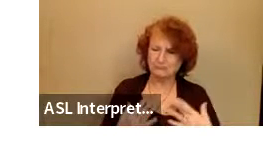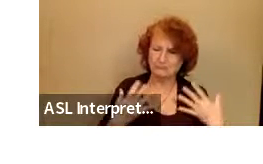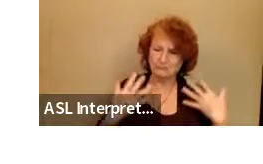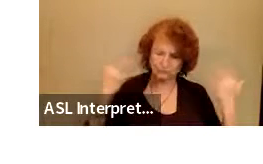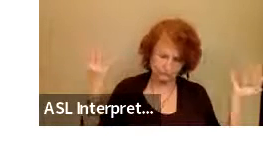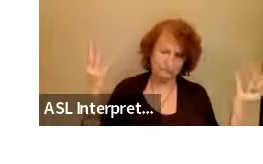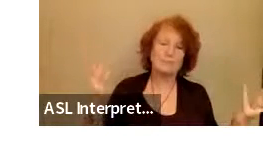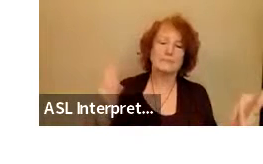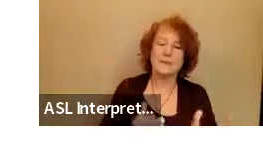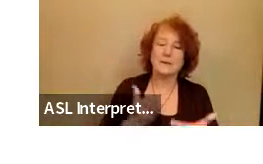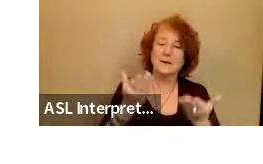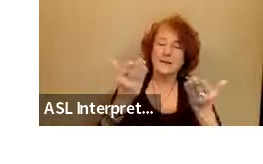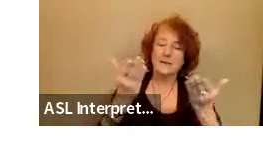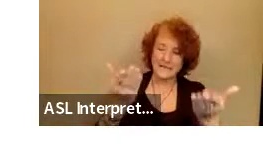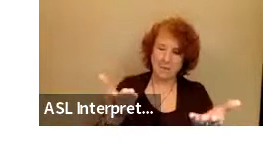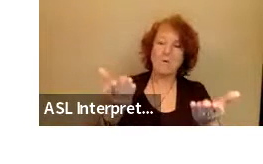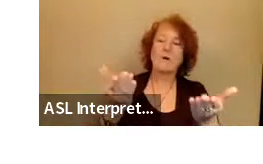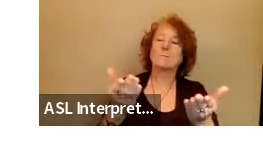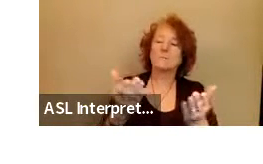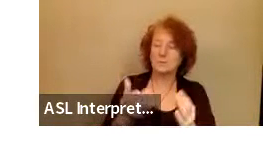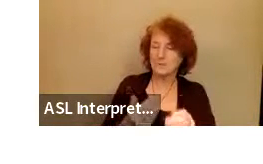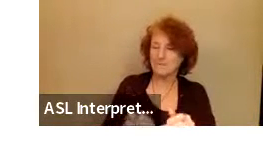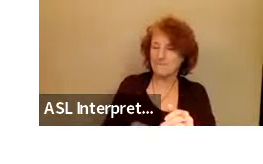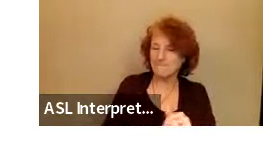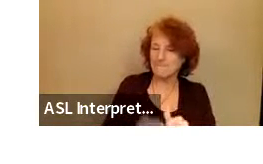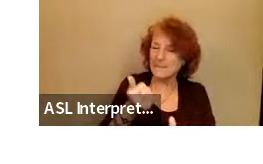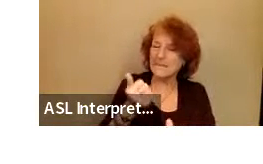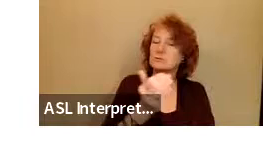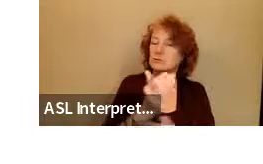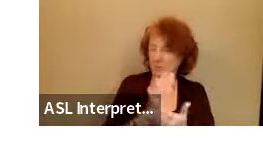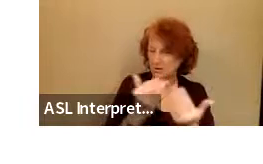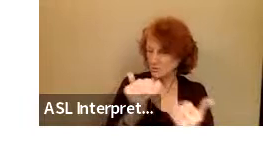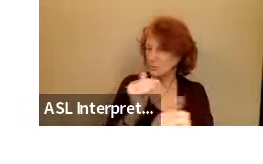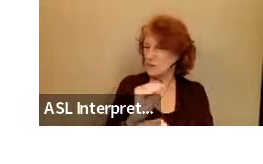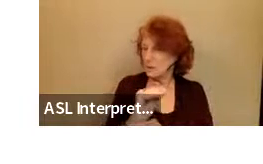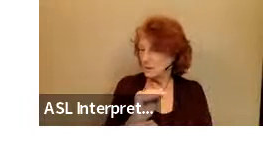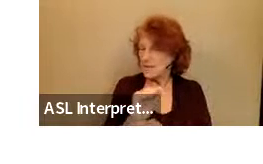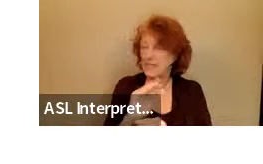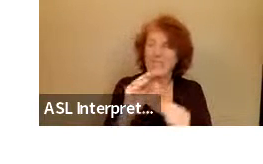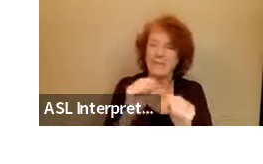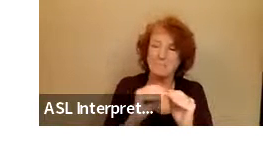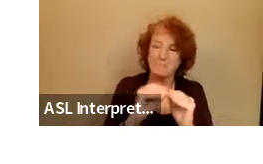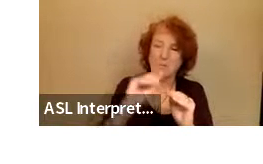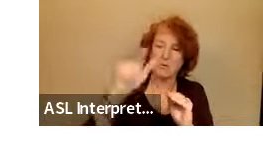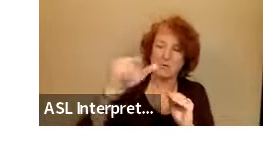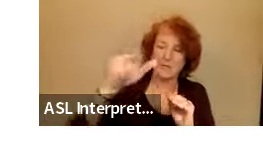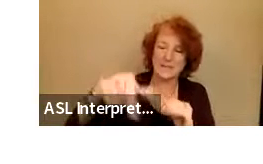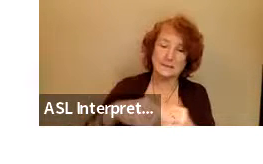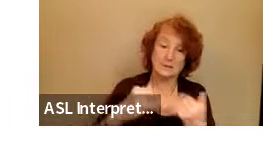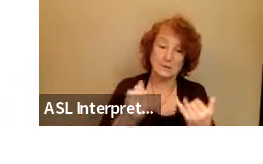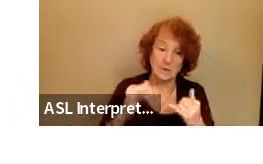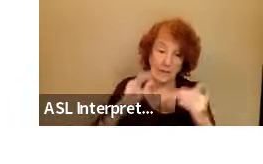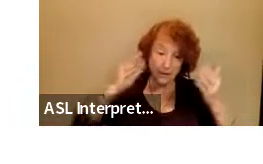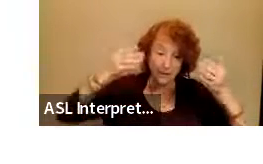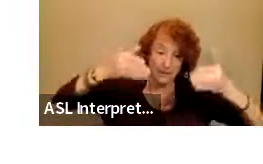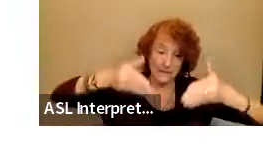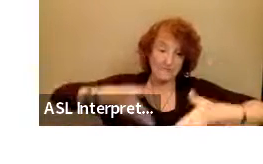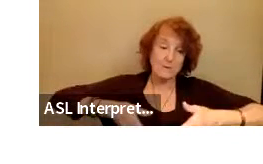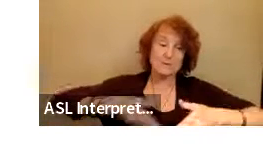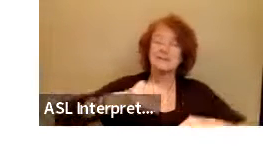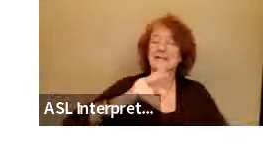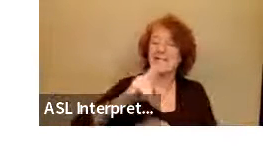in upcoming info sessions. Tonight's presentation will focus on the Universal Affordability Preference, or